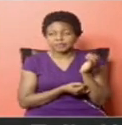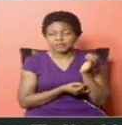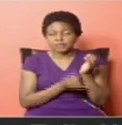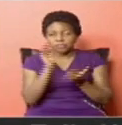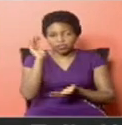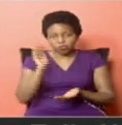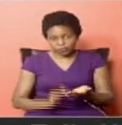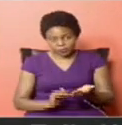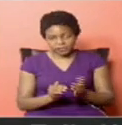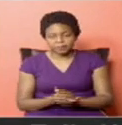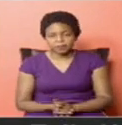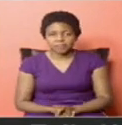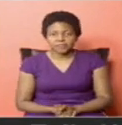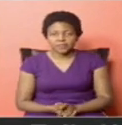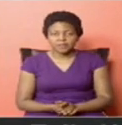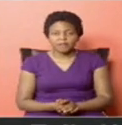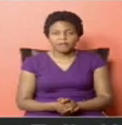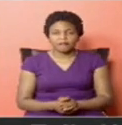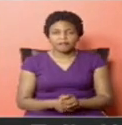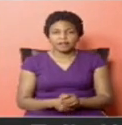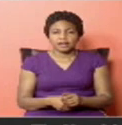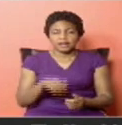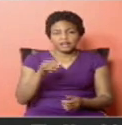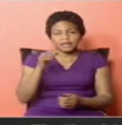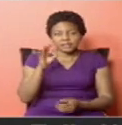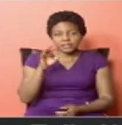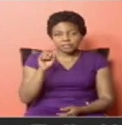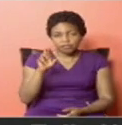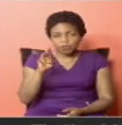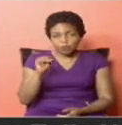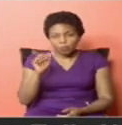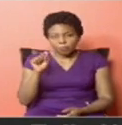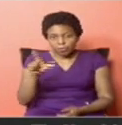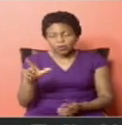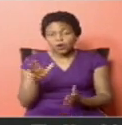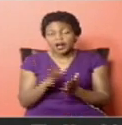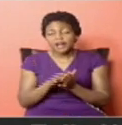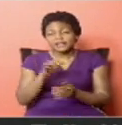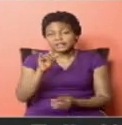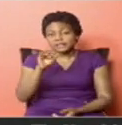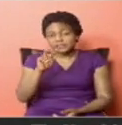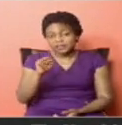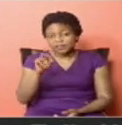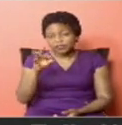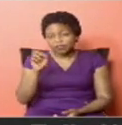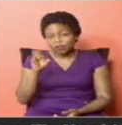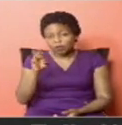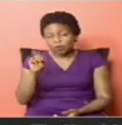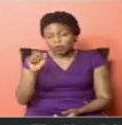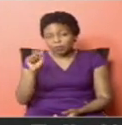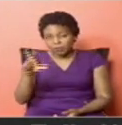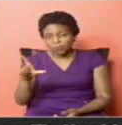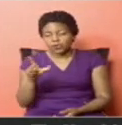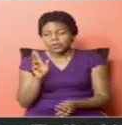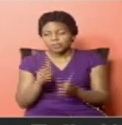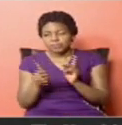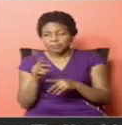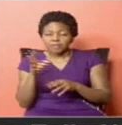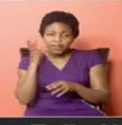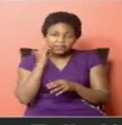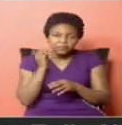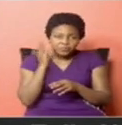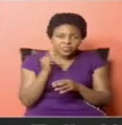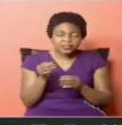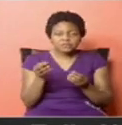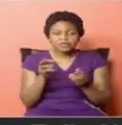went down. The formal and informal sector have experienced a number of layoffs and job